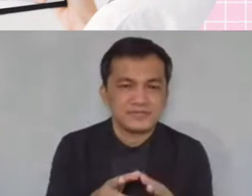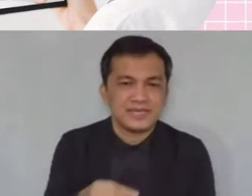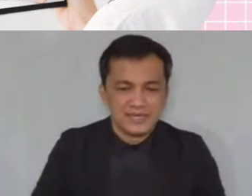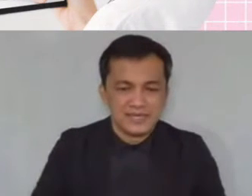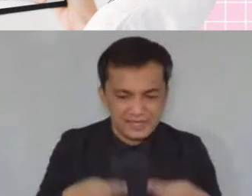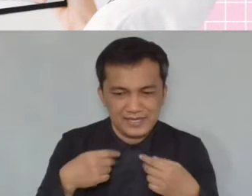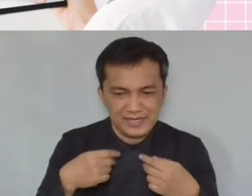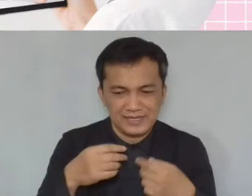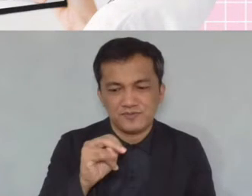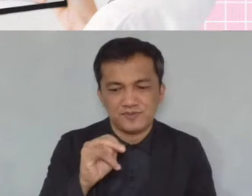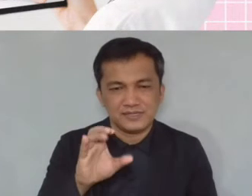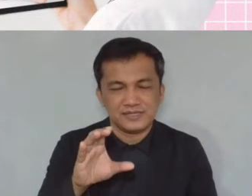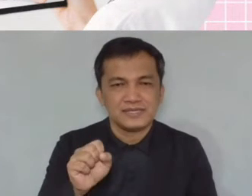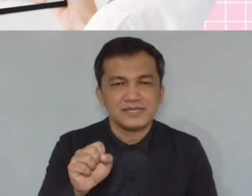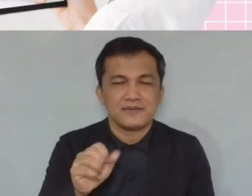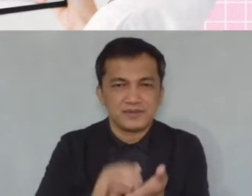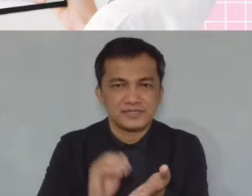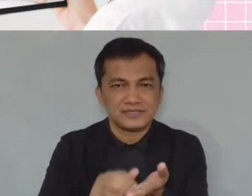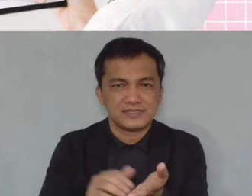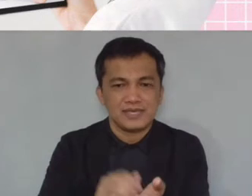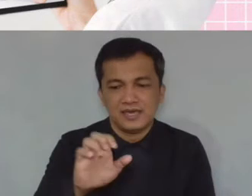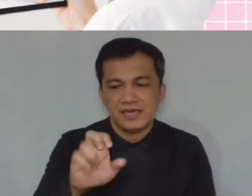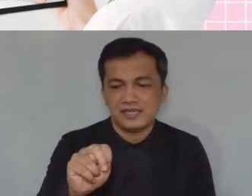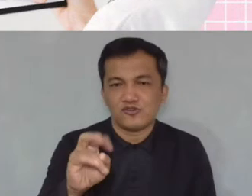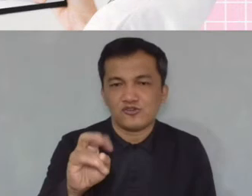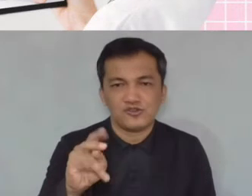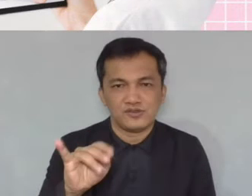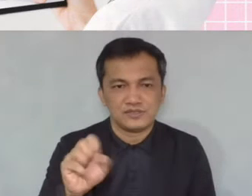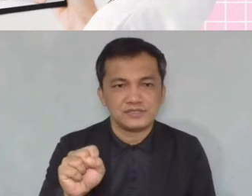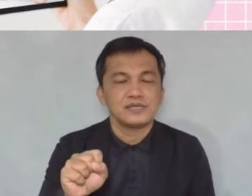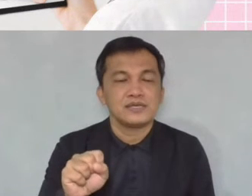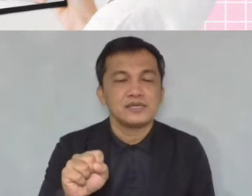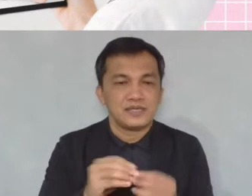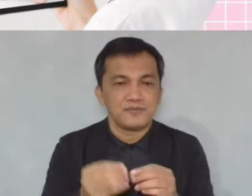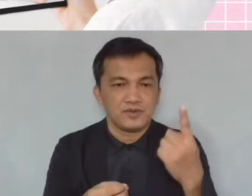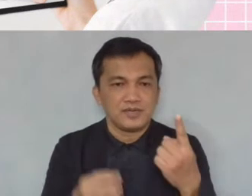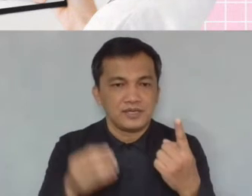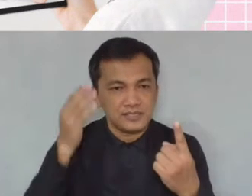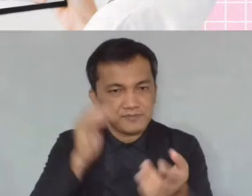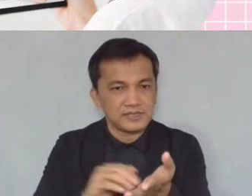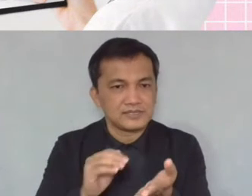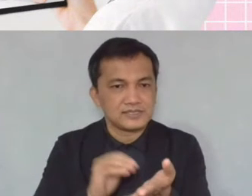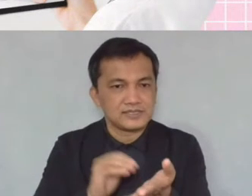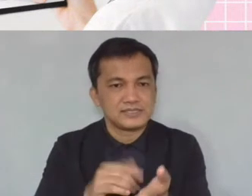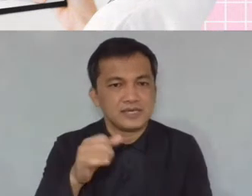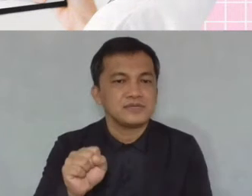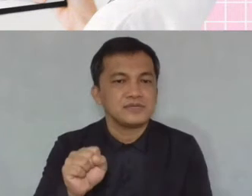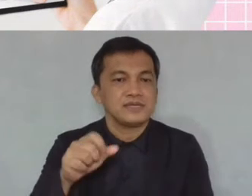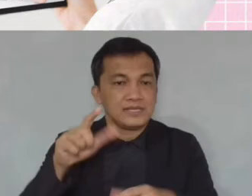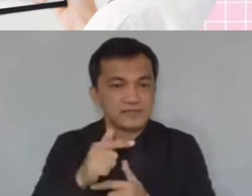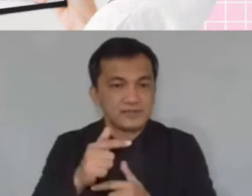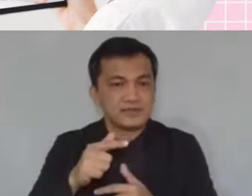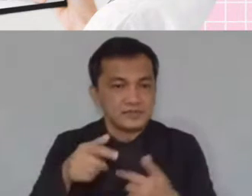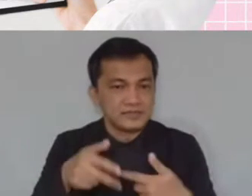health informatics, and a practicing endocrinologist. Number 1, knowledge and practice gaps limit telehealth